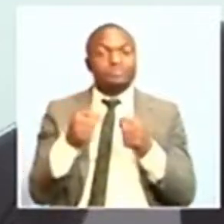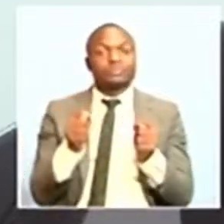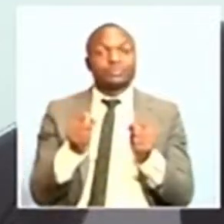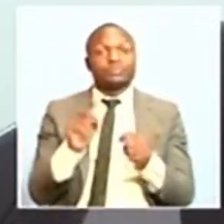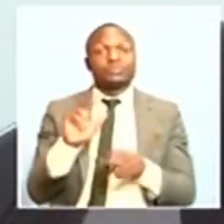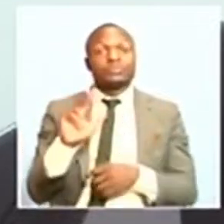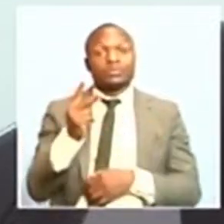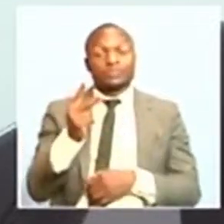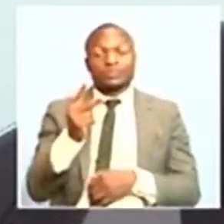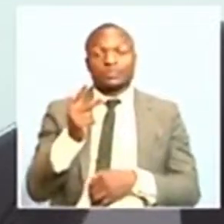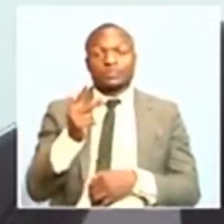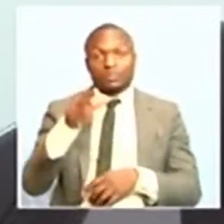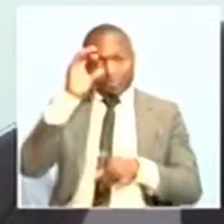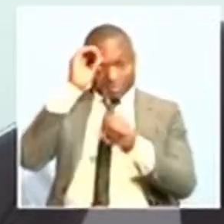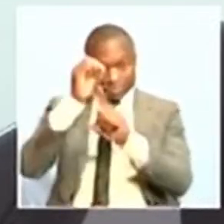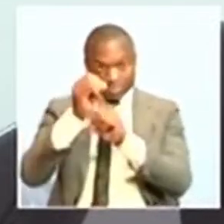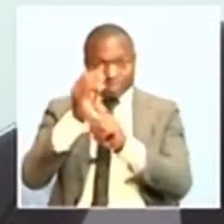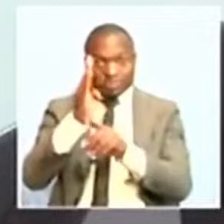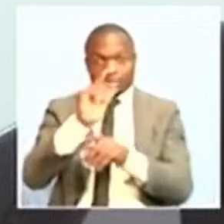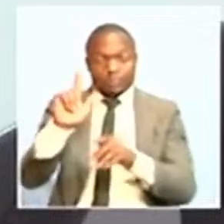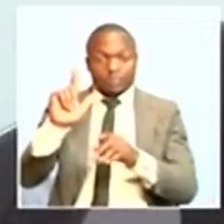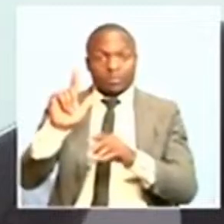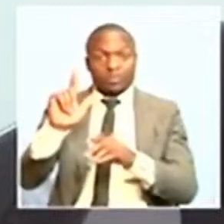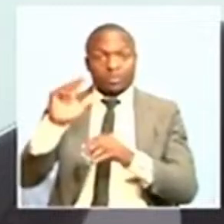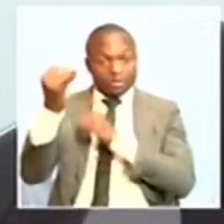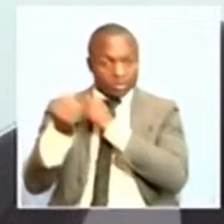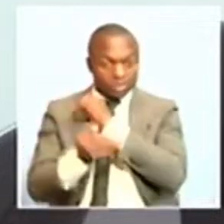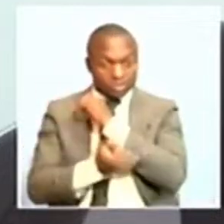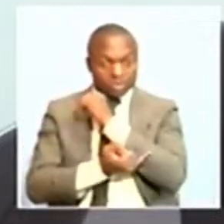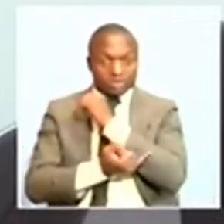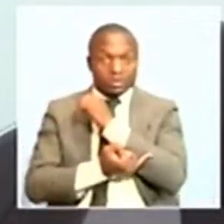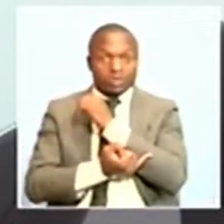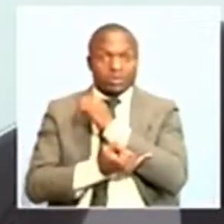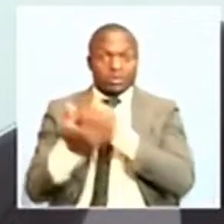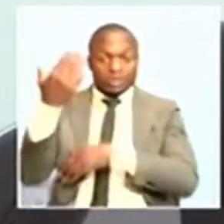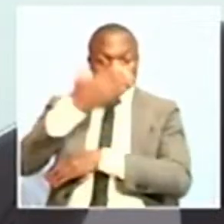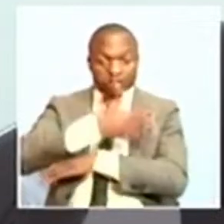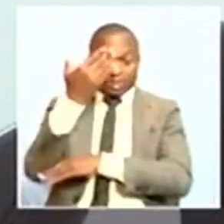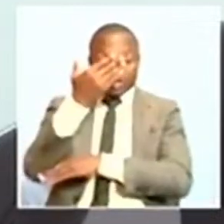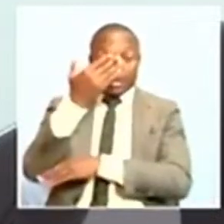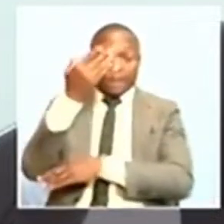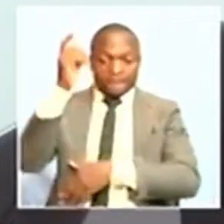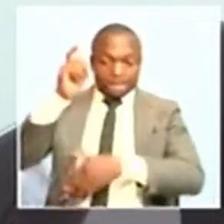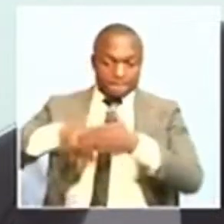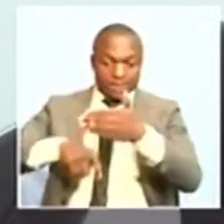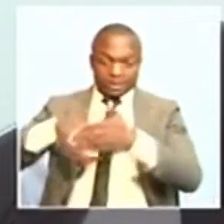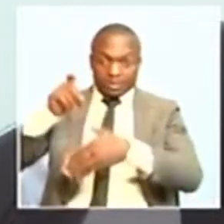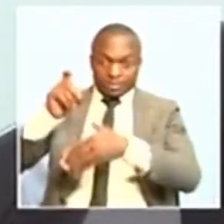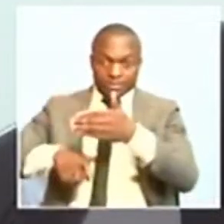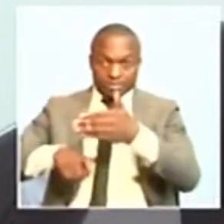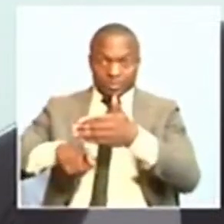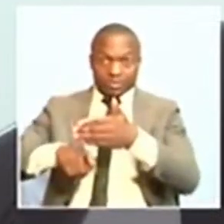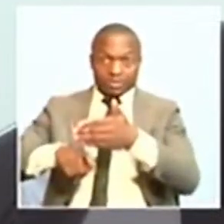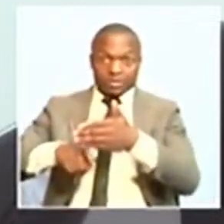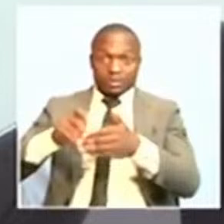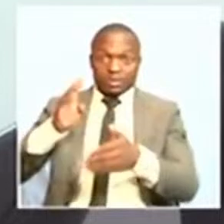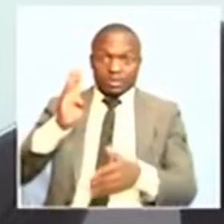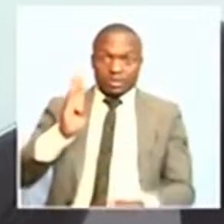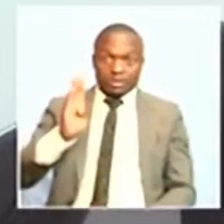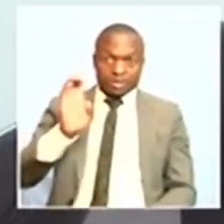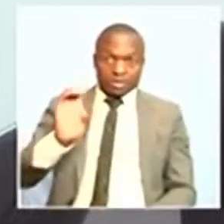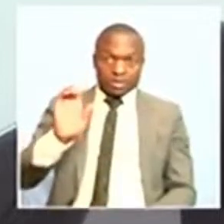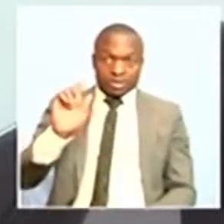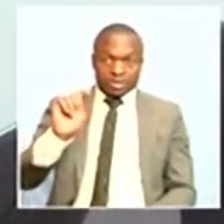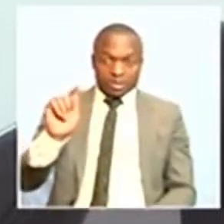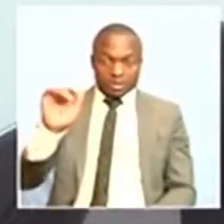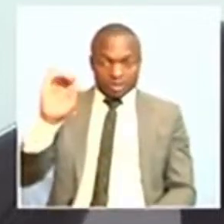the third object of the bill is to introduce excise duty of 10% on betting. My colleague on income tax touched a bit on this